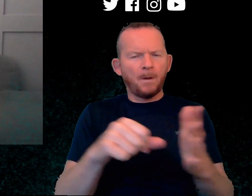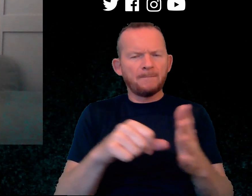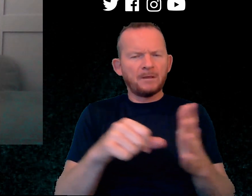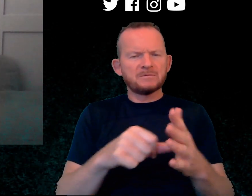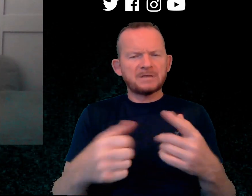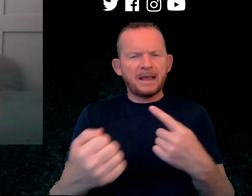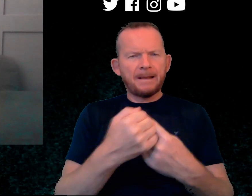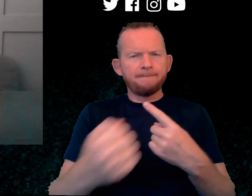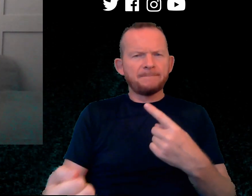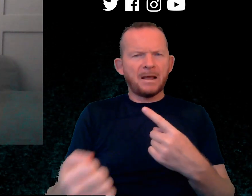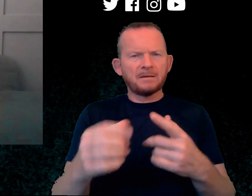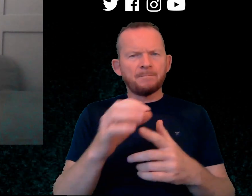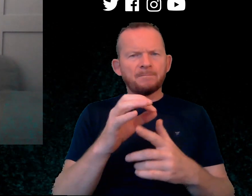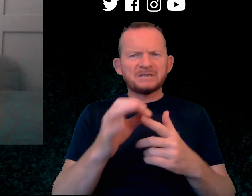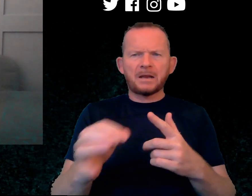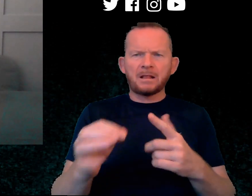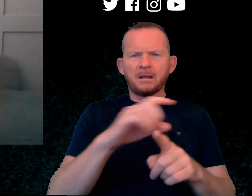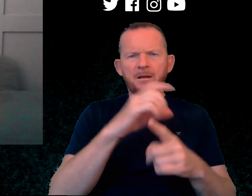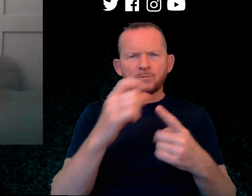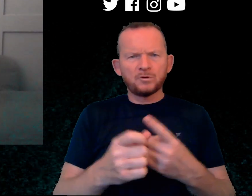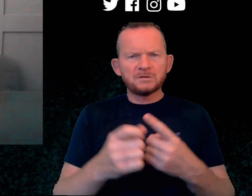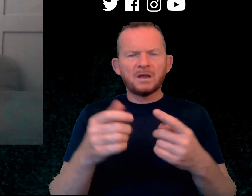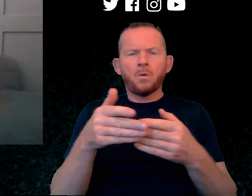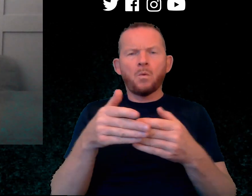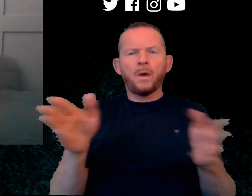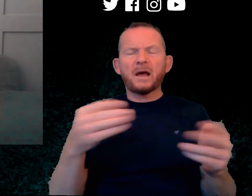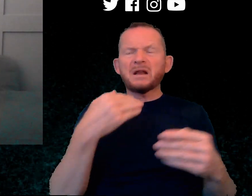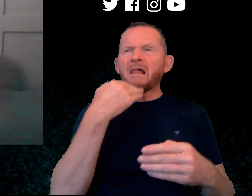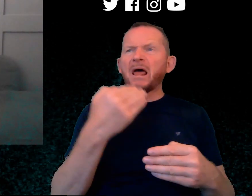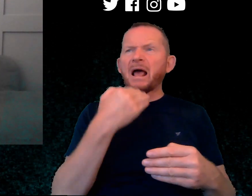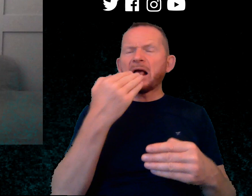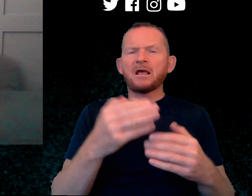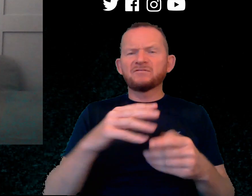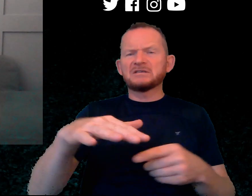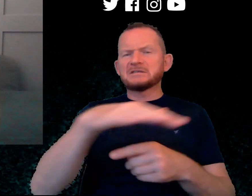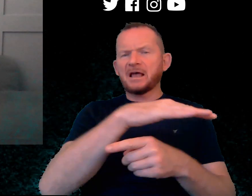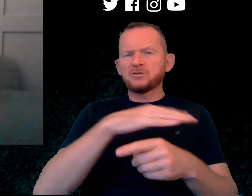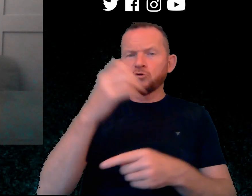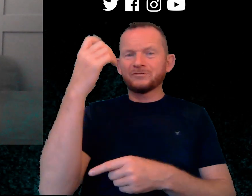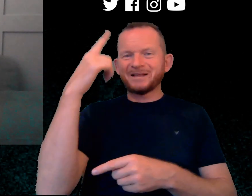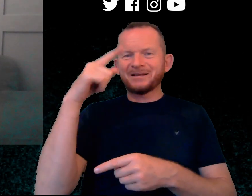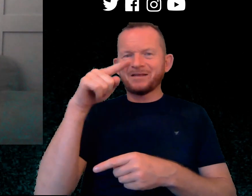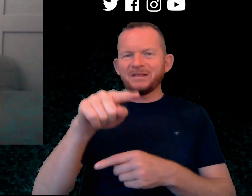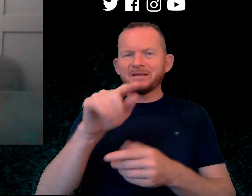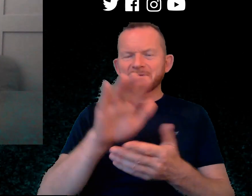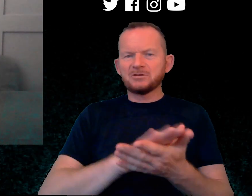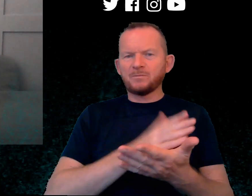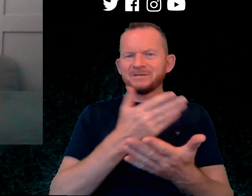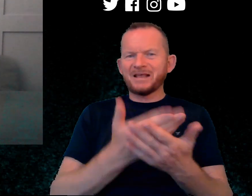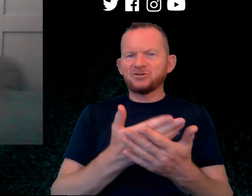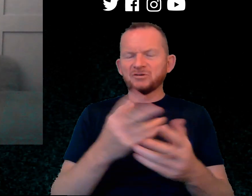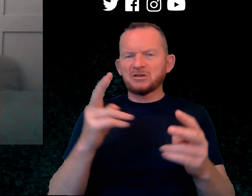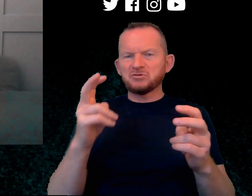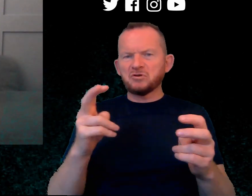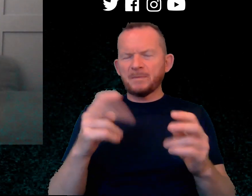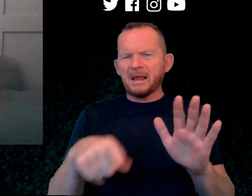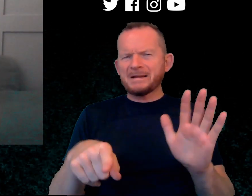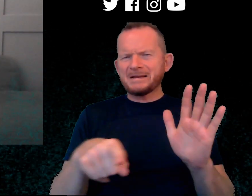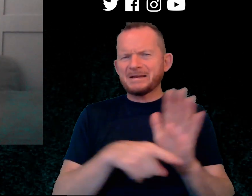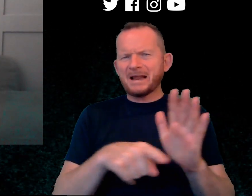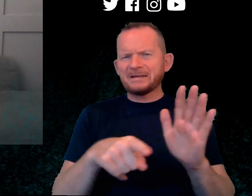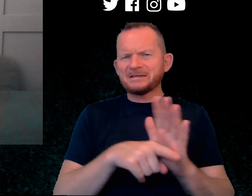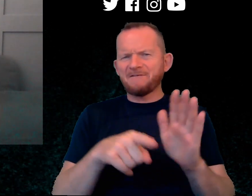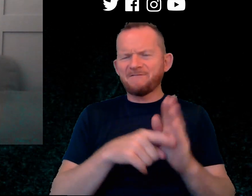attention given to issues impacting specific communities, and given a wider lack of societal understanding of